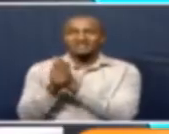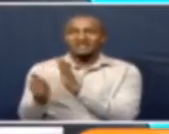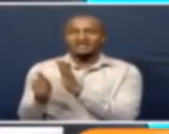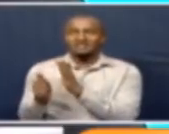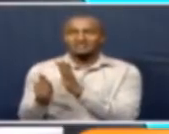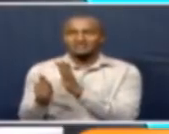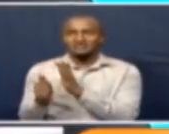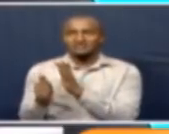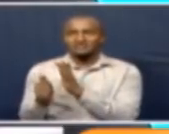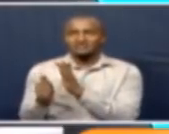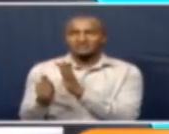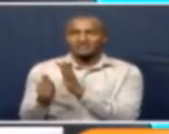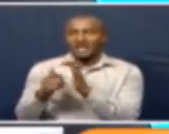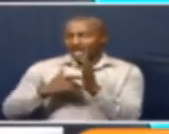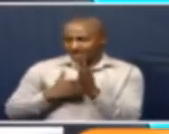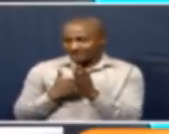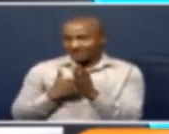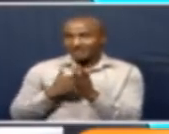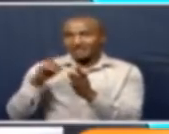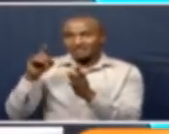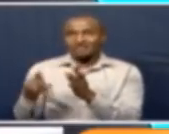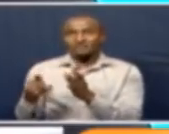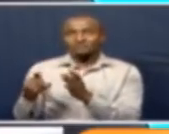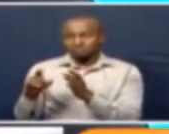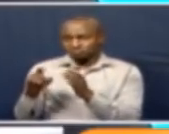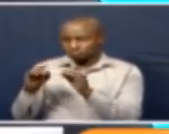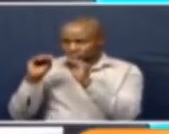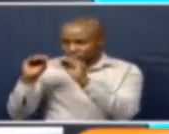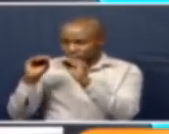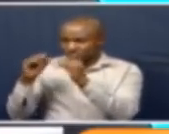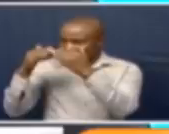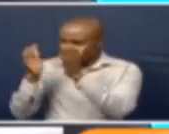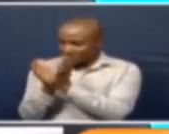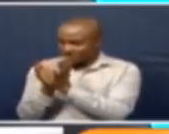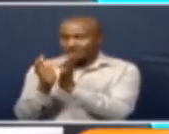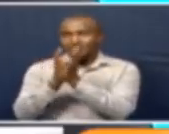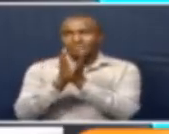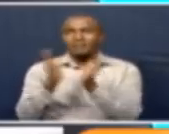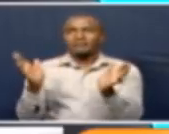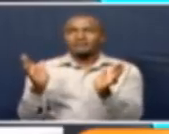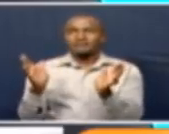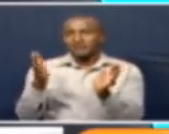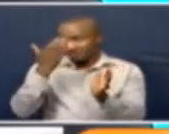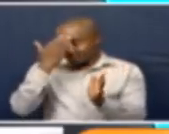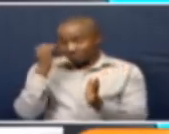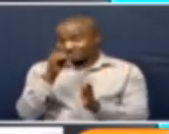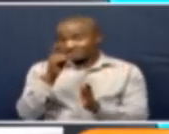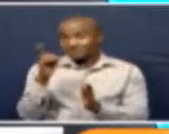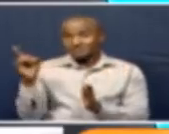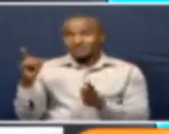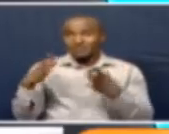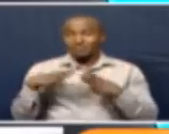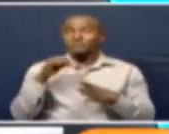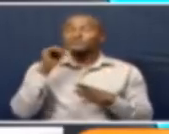important. And I feel like there should be sensitization to the company, to the public, because they don't, people don't